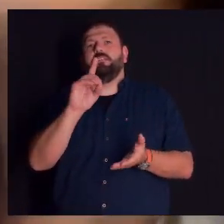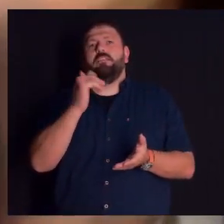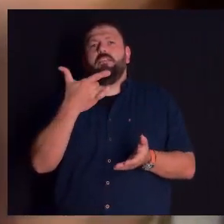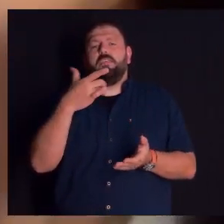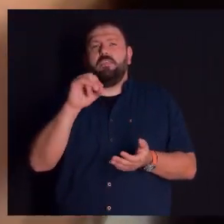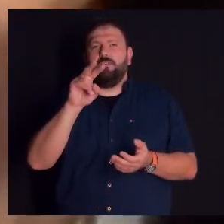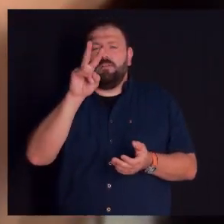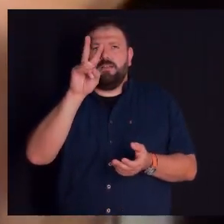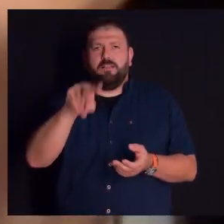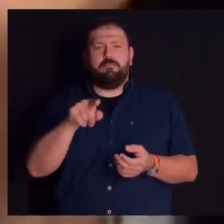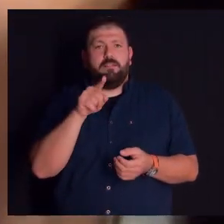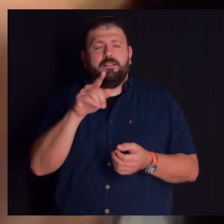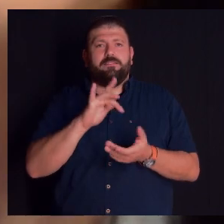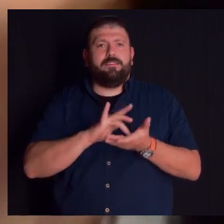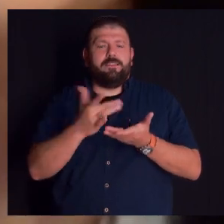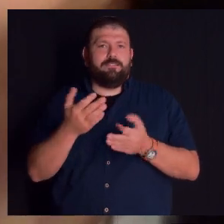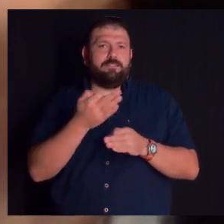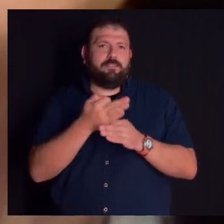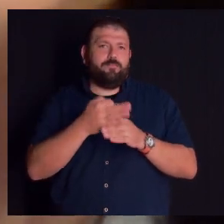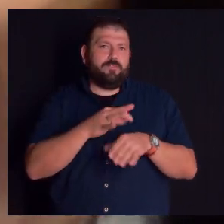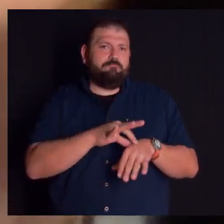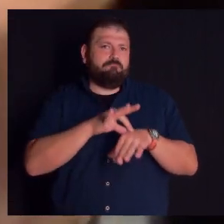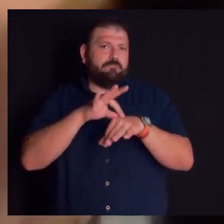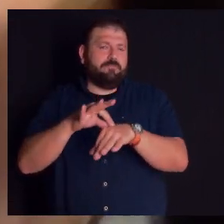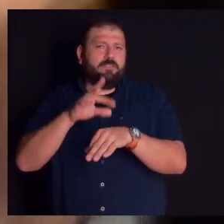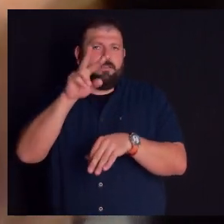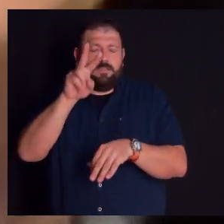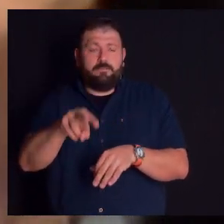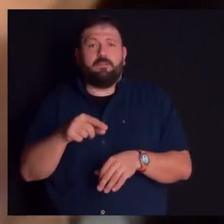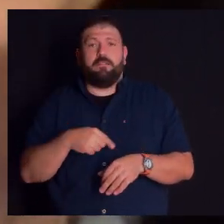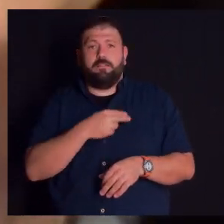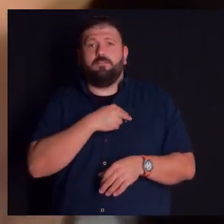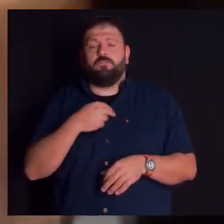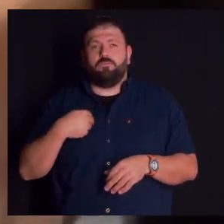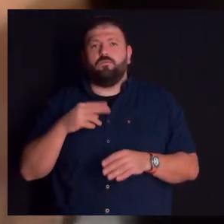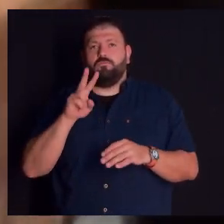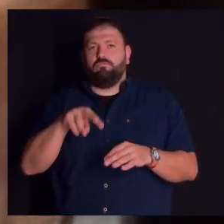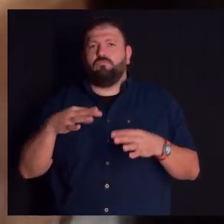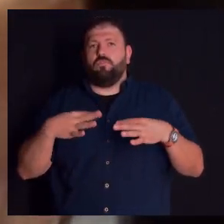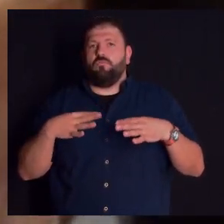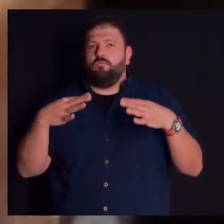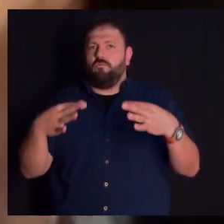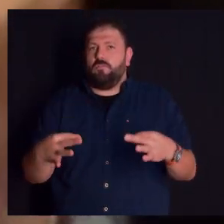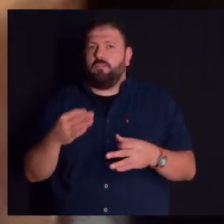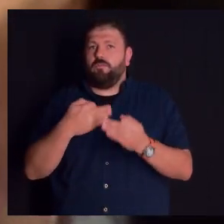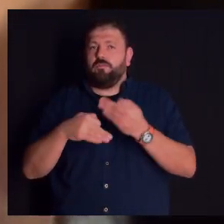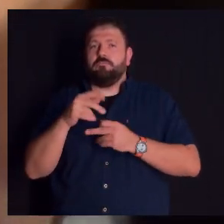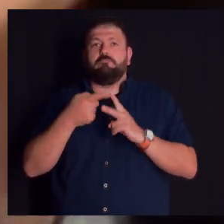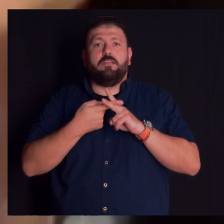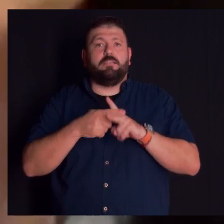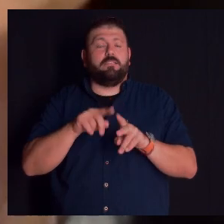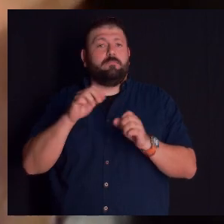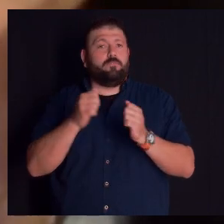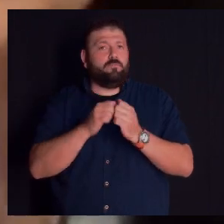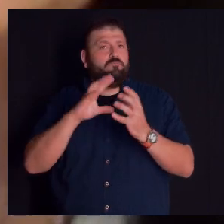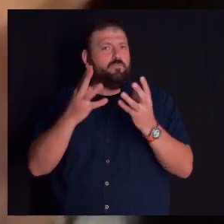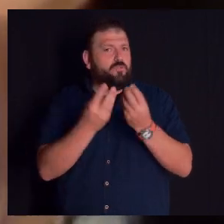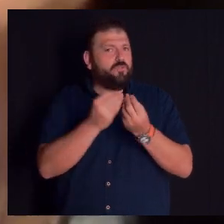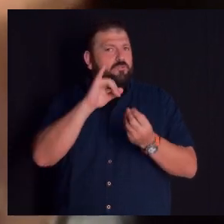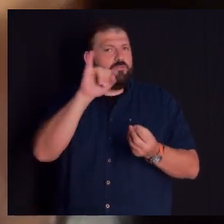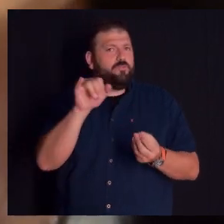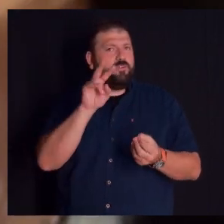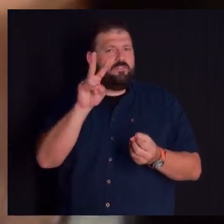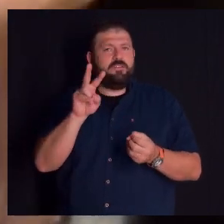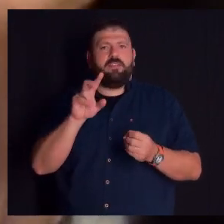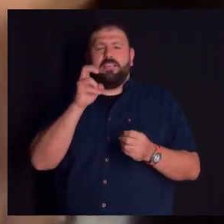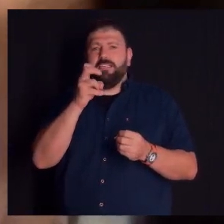Thank you, Diego. And it's a privilege that you introduce us. And yes, of course, we are part of the group that started